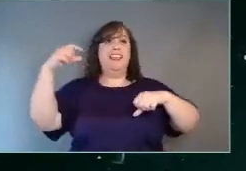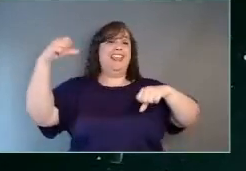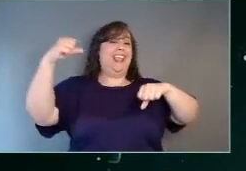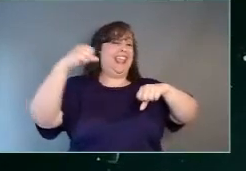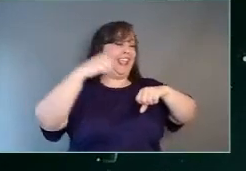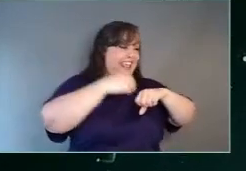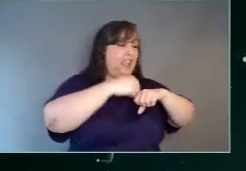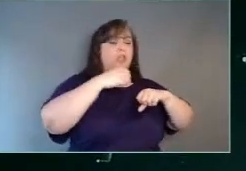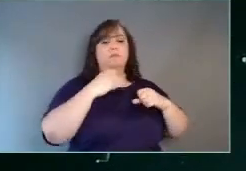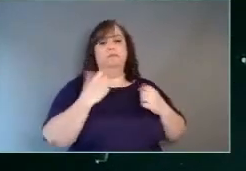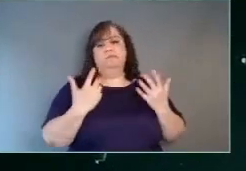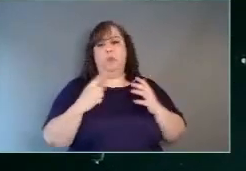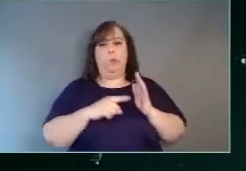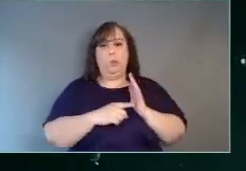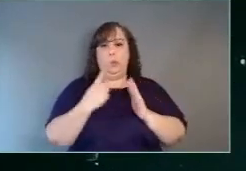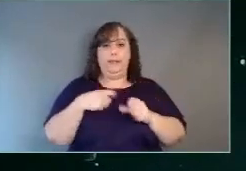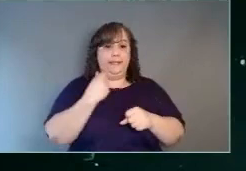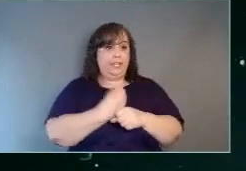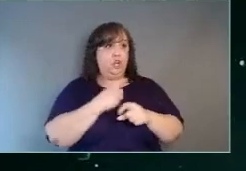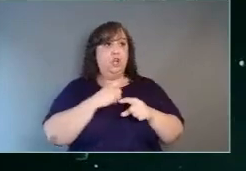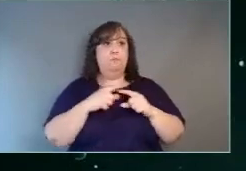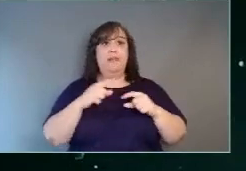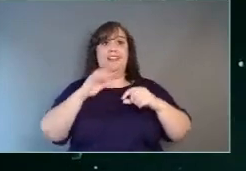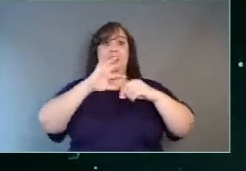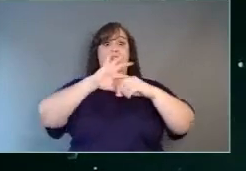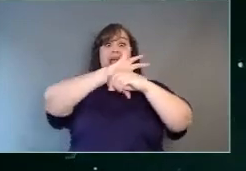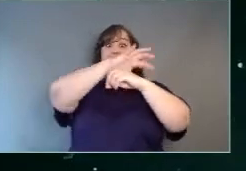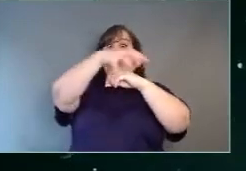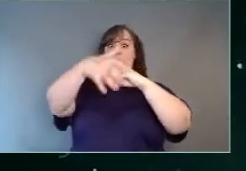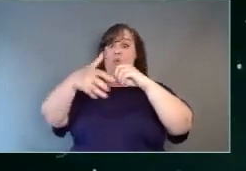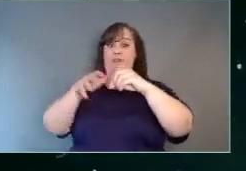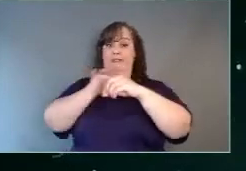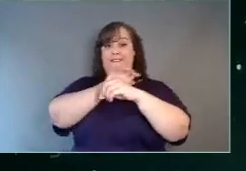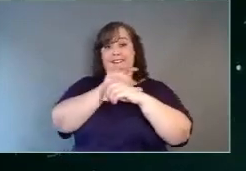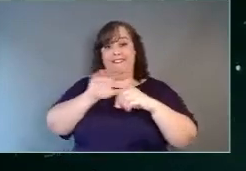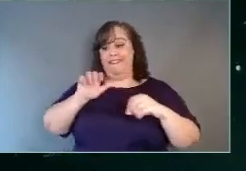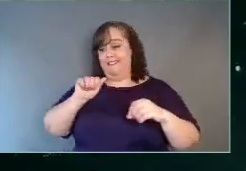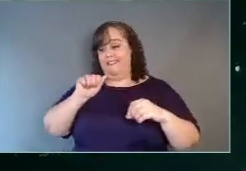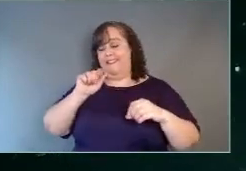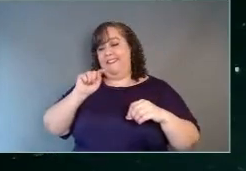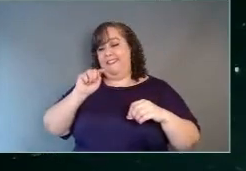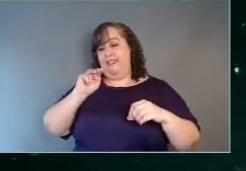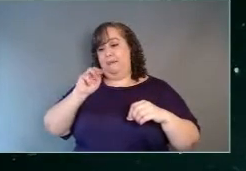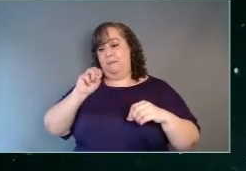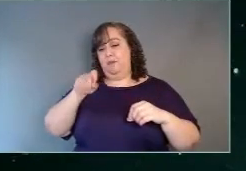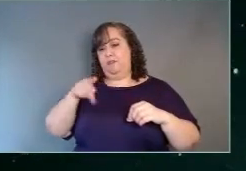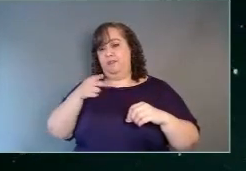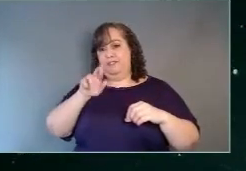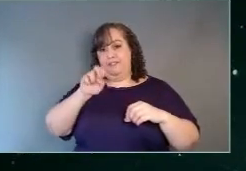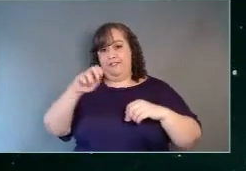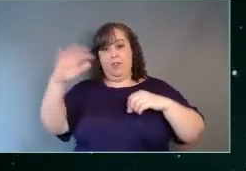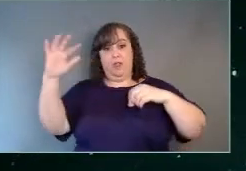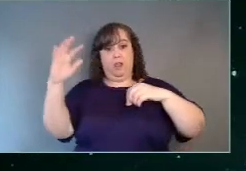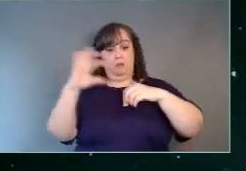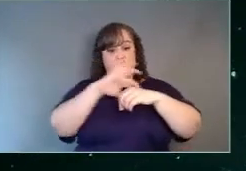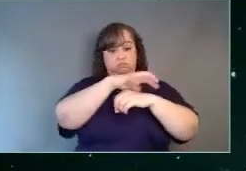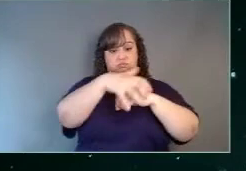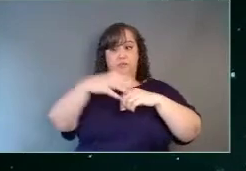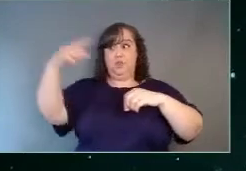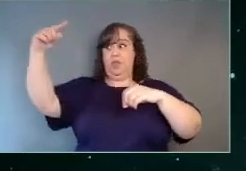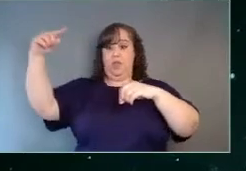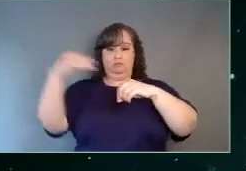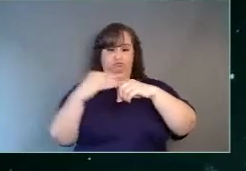atmosphere and don't cause a lot of damage. As Danny mentioned, our first defense is to find the asteroids. And right now